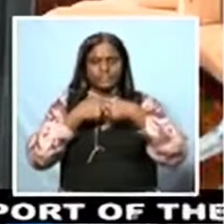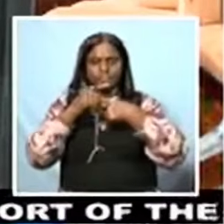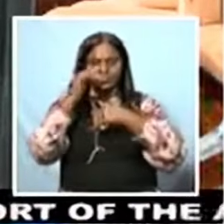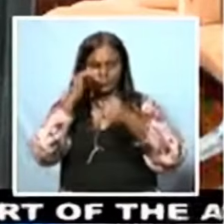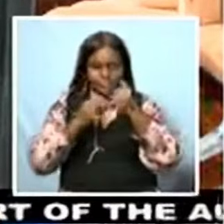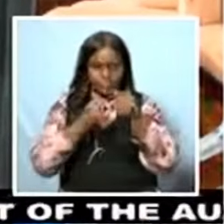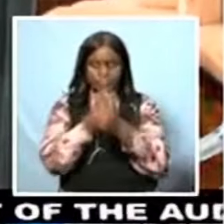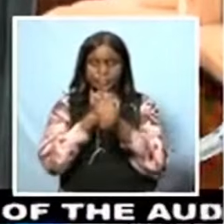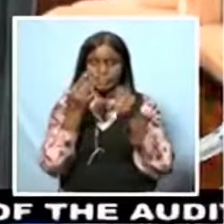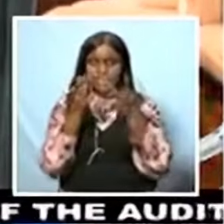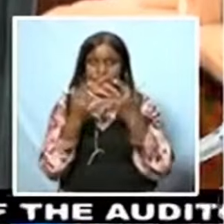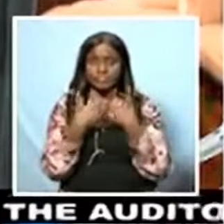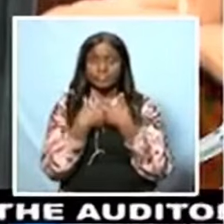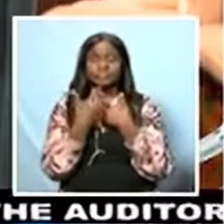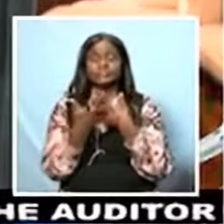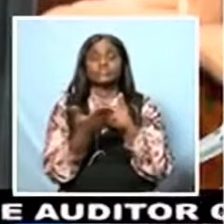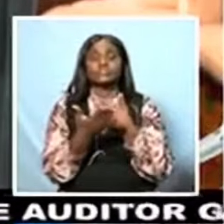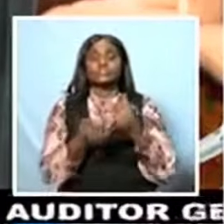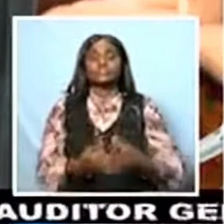done?